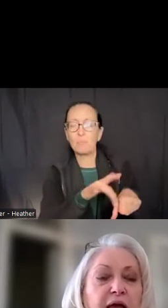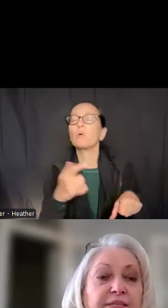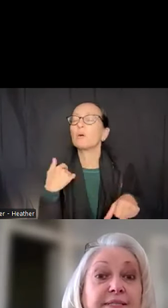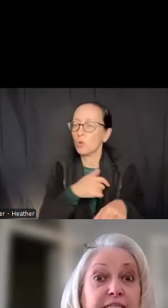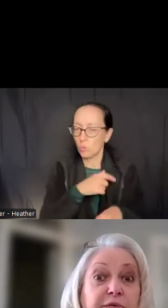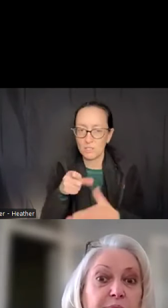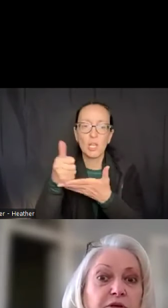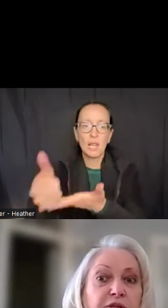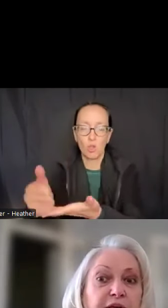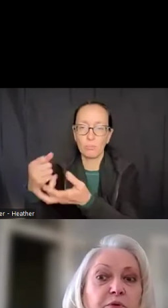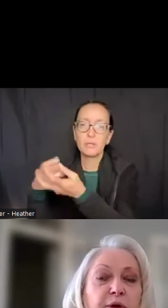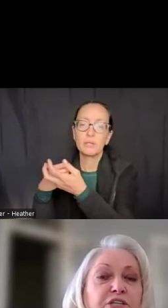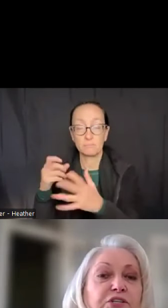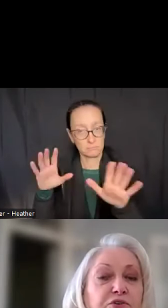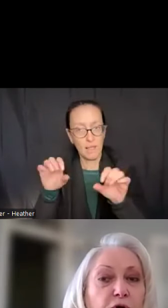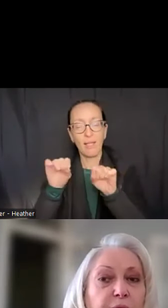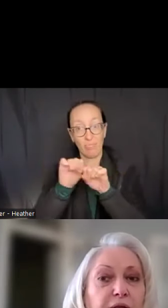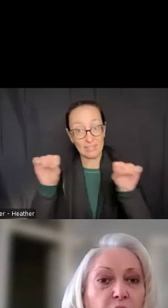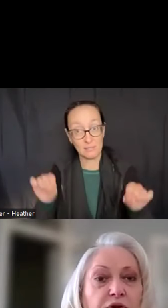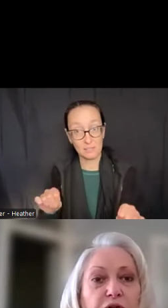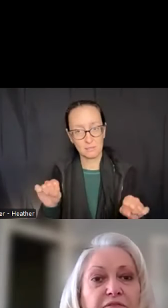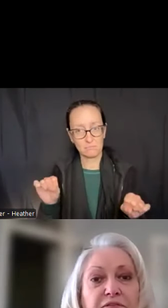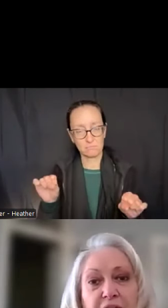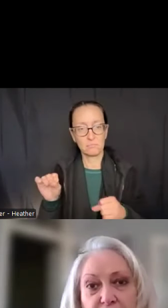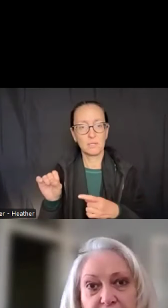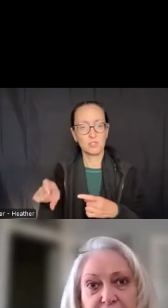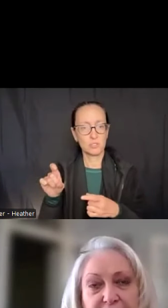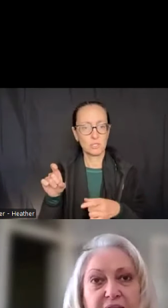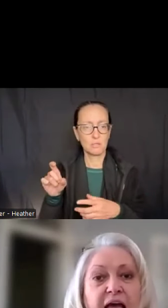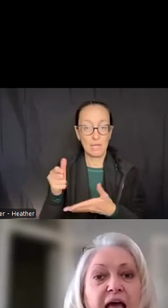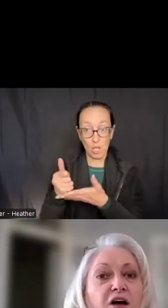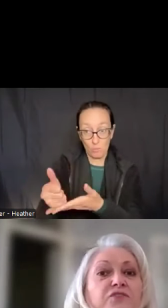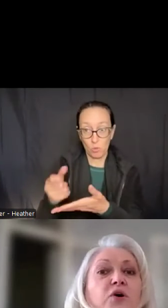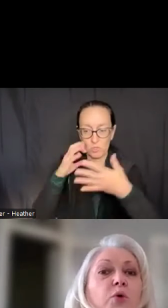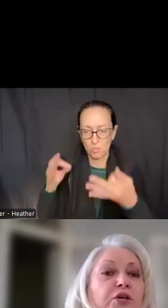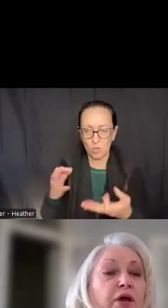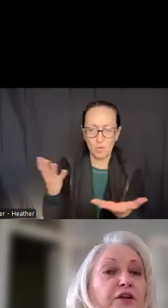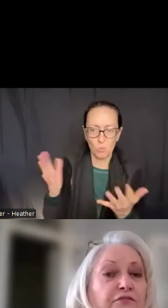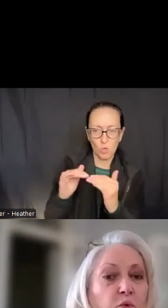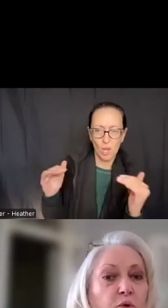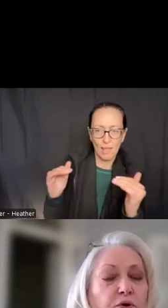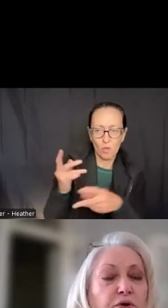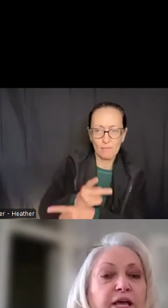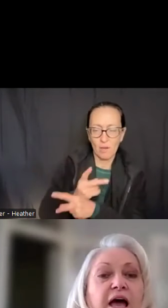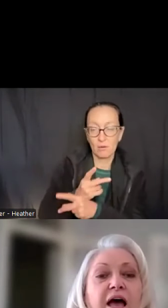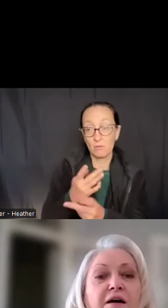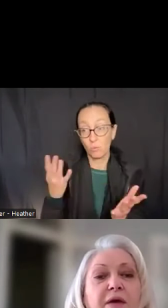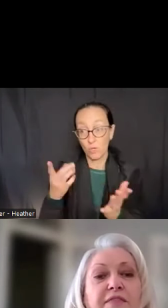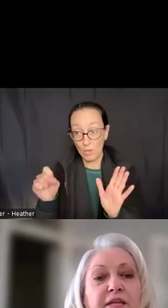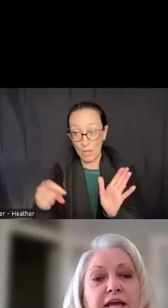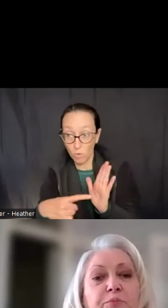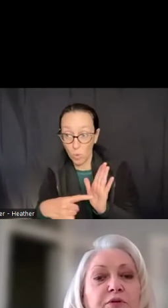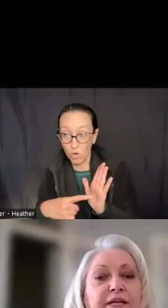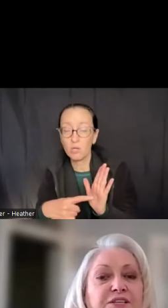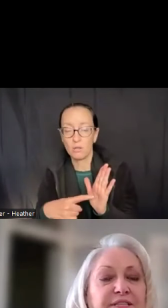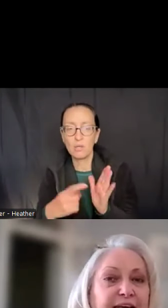you, the system is supposed to help you actually determine what your level of care is, also what you can afford,